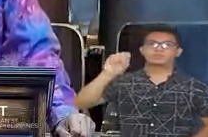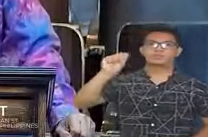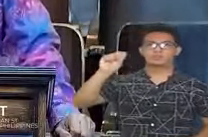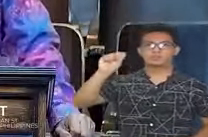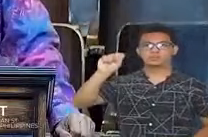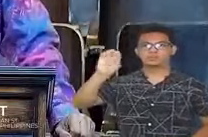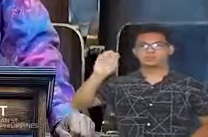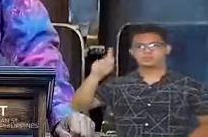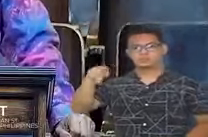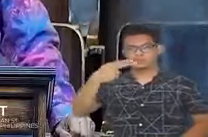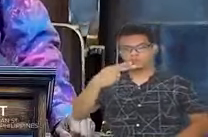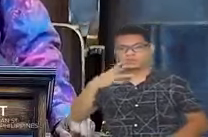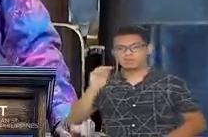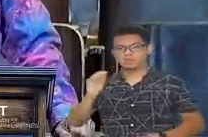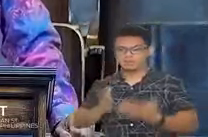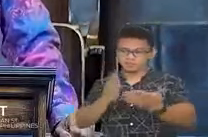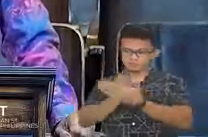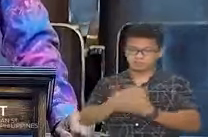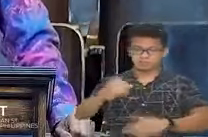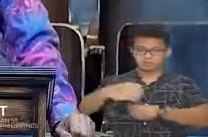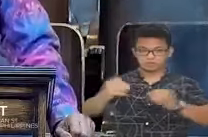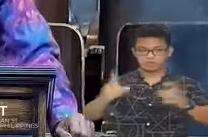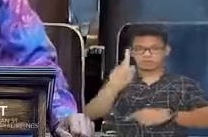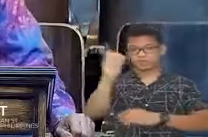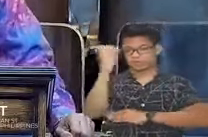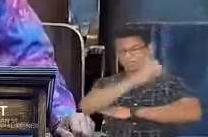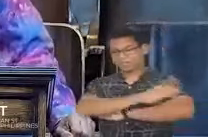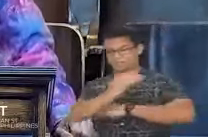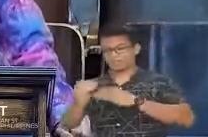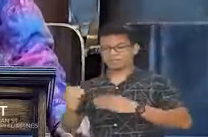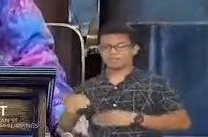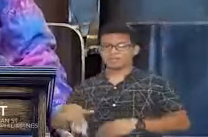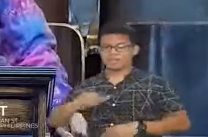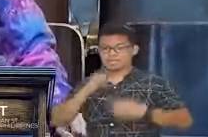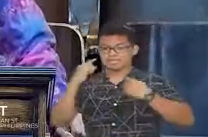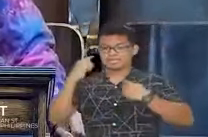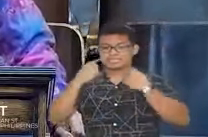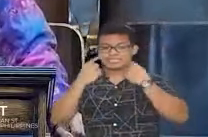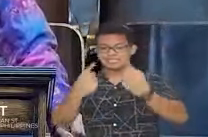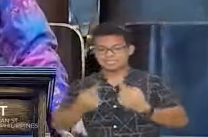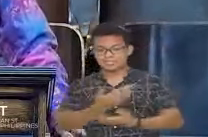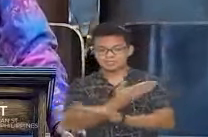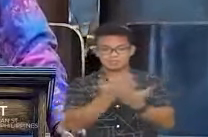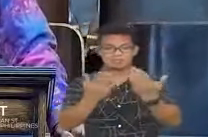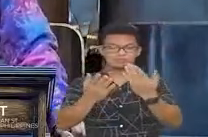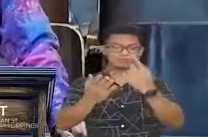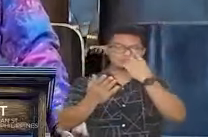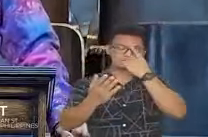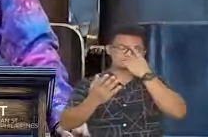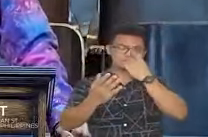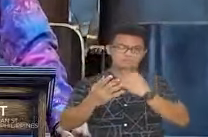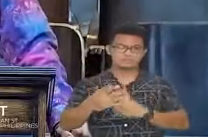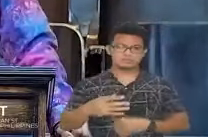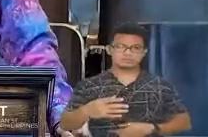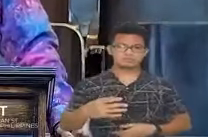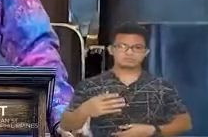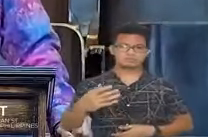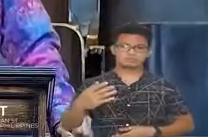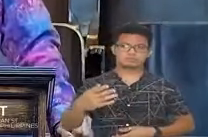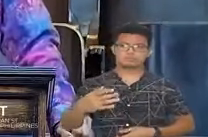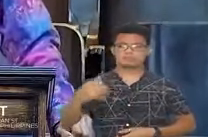City. And he came to my office one day and he said to me, Pastor, I will just tell you this. Last